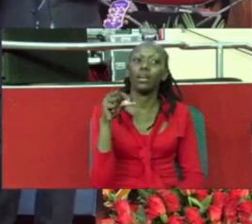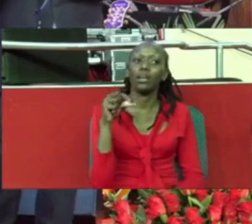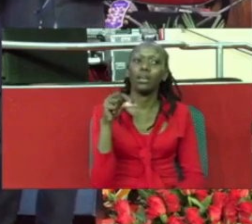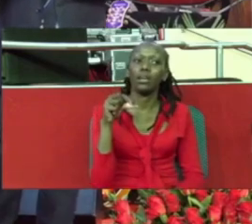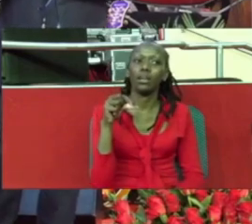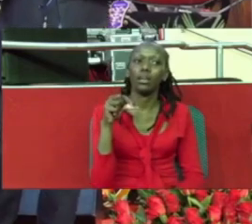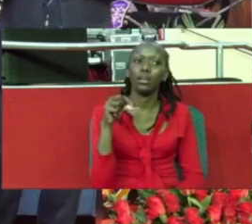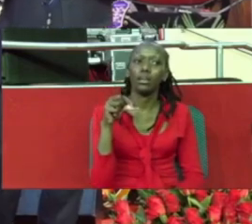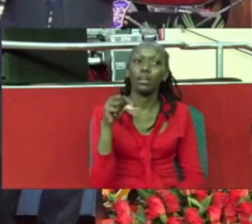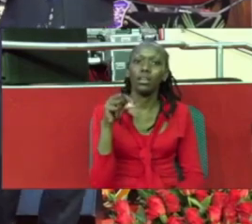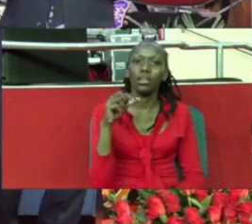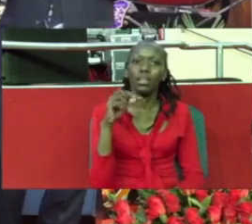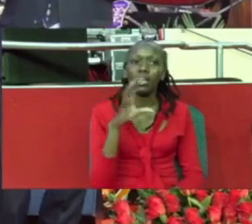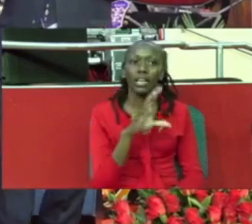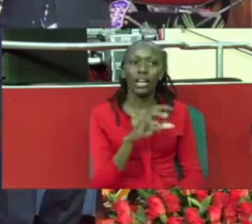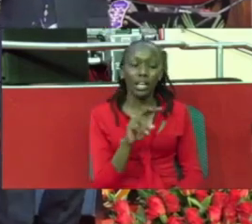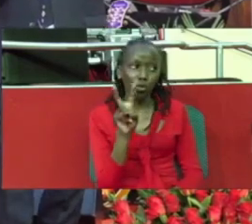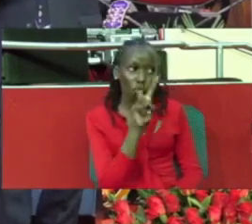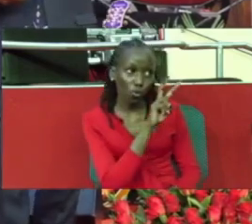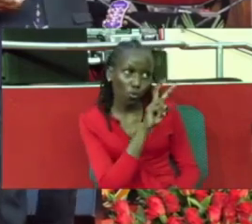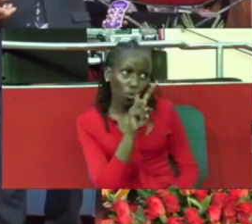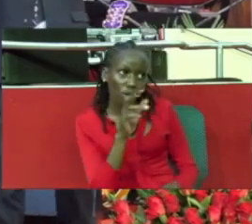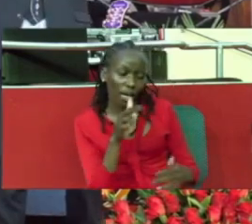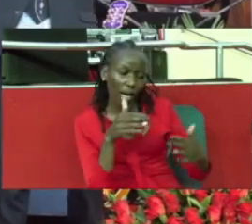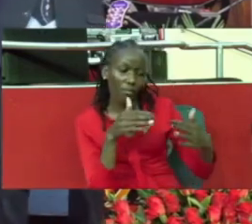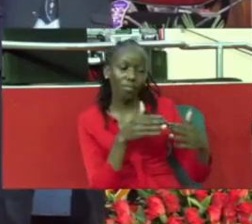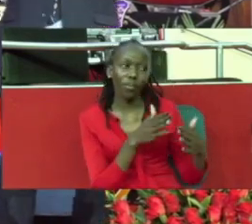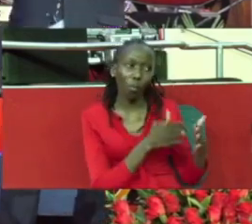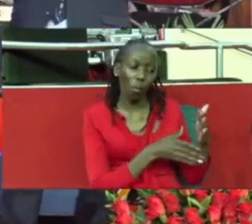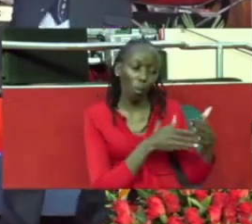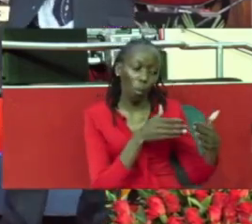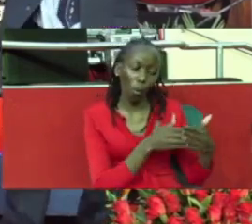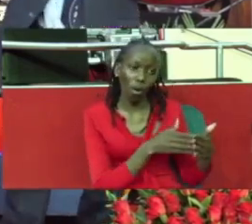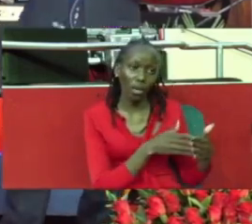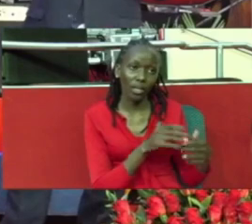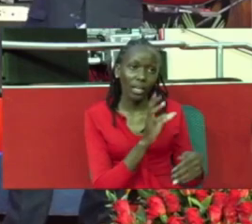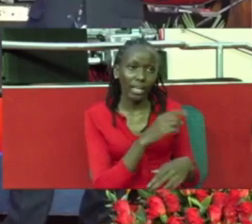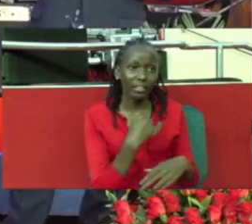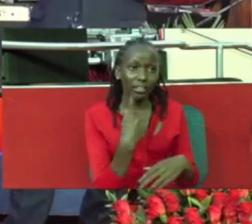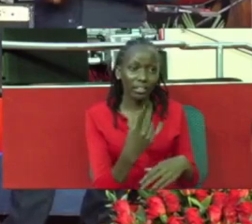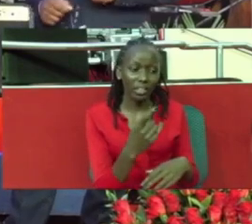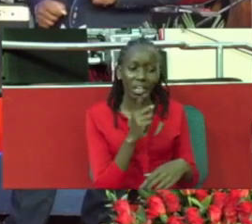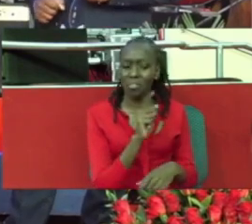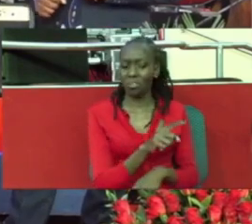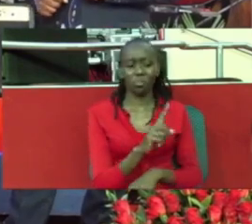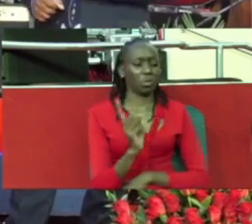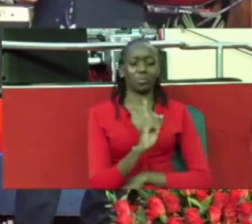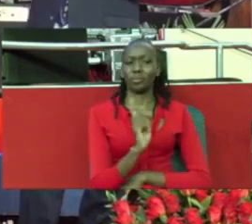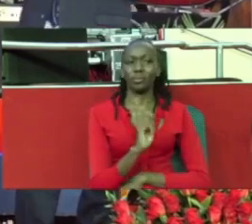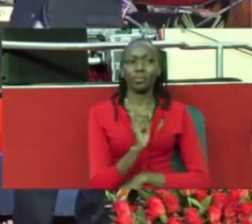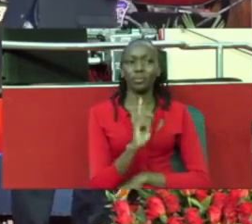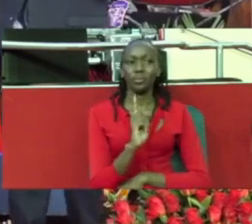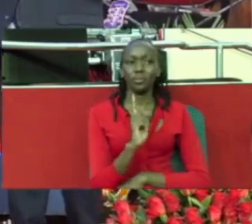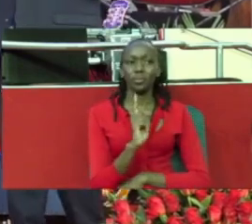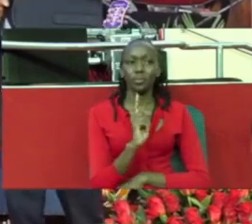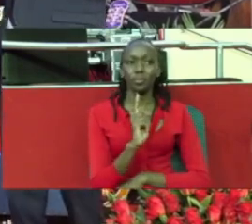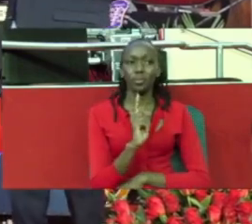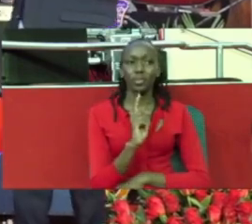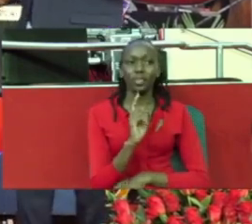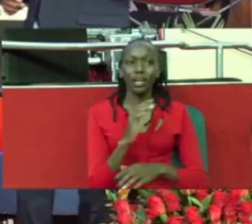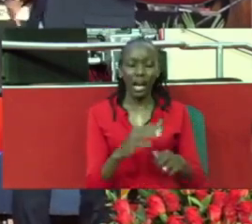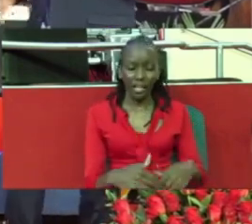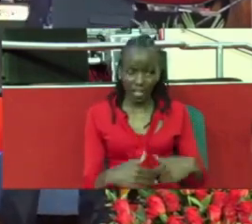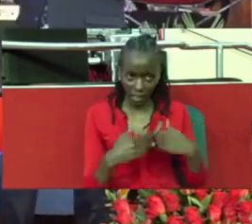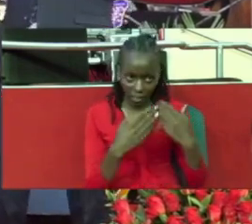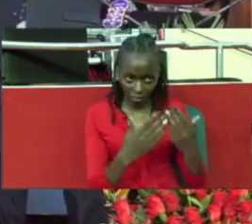look at the thing and say, this one we do not deserve. Angetazama hali na aseme hii hatustahili. Given the mandate. Na angewapa msiku.